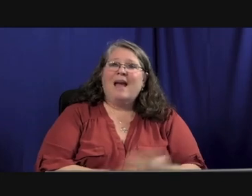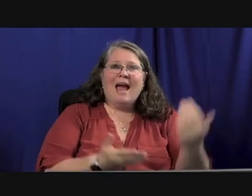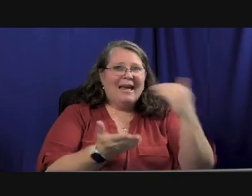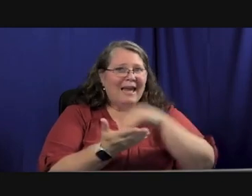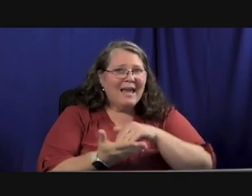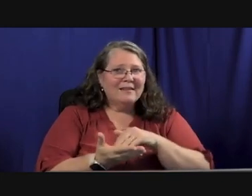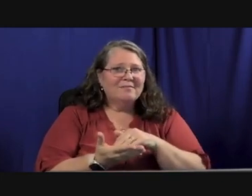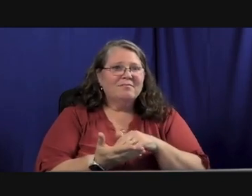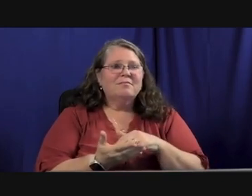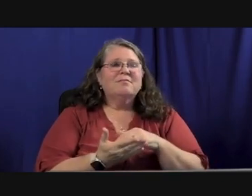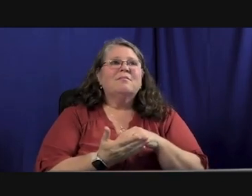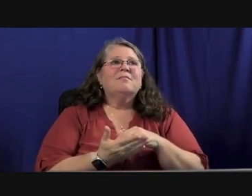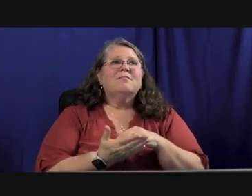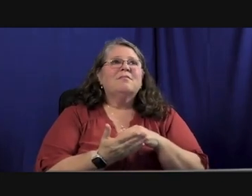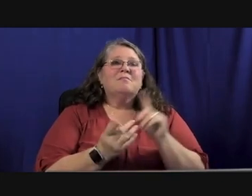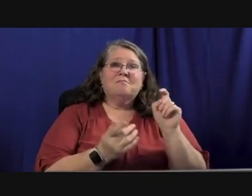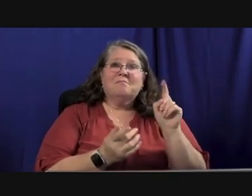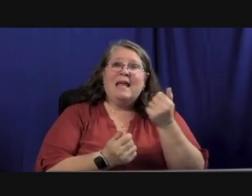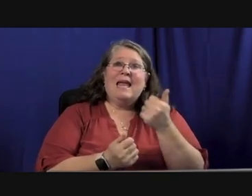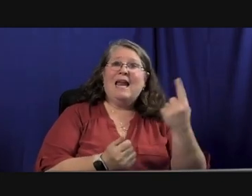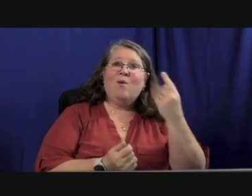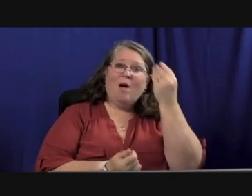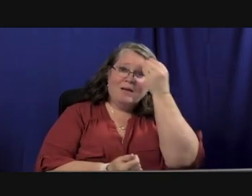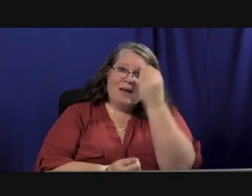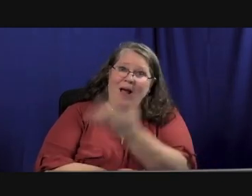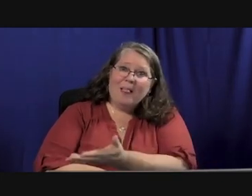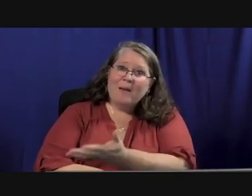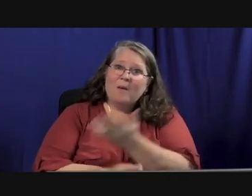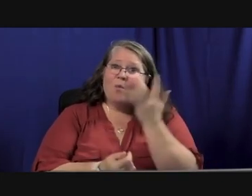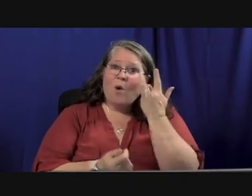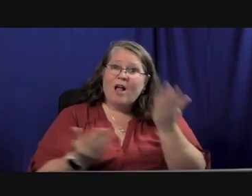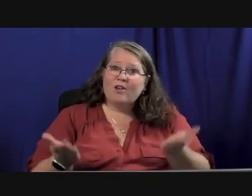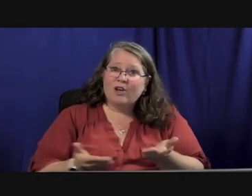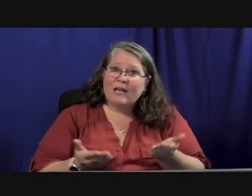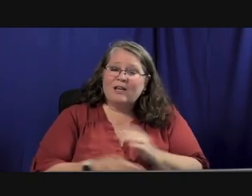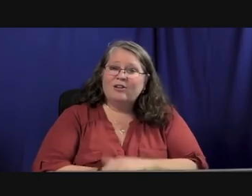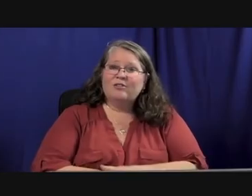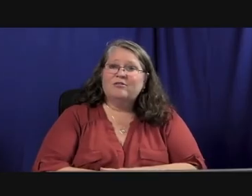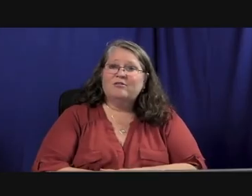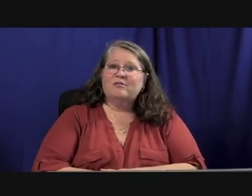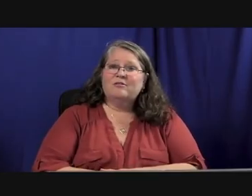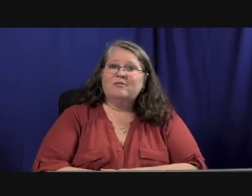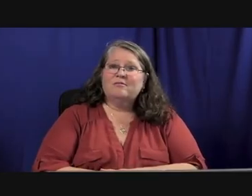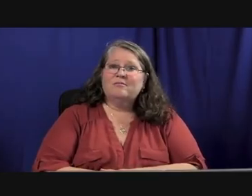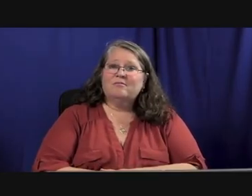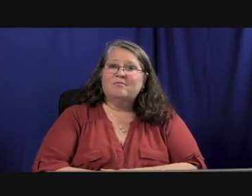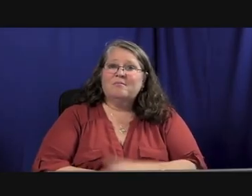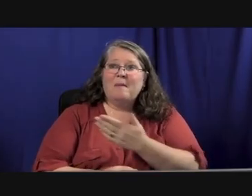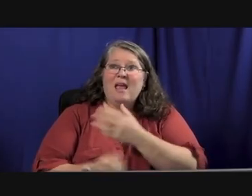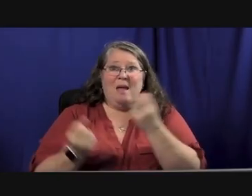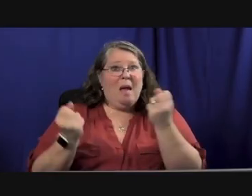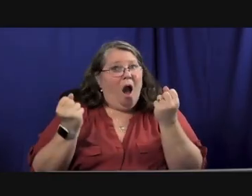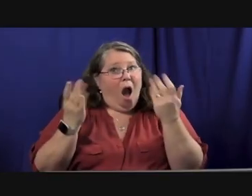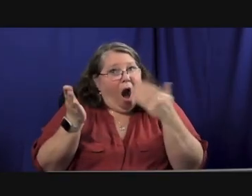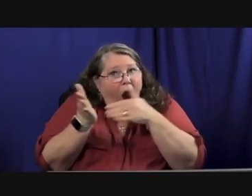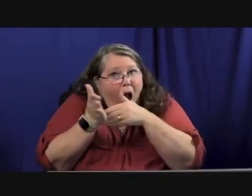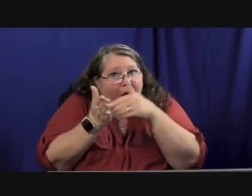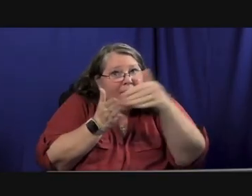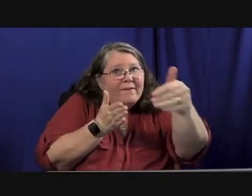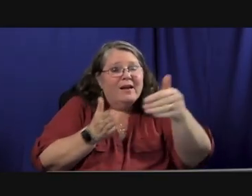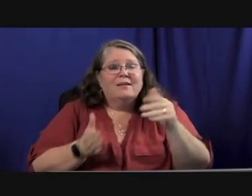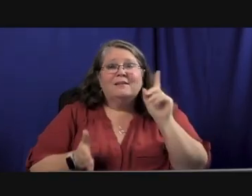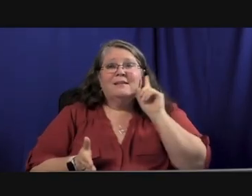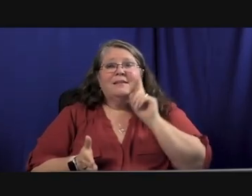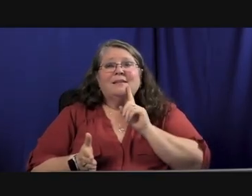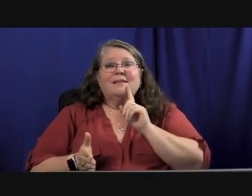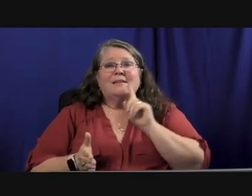the time. Now, again, anyone can let them know that the information that's going on here,